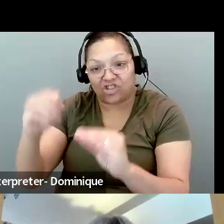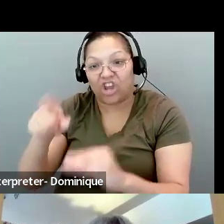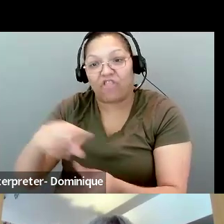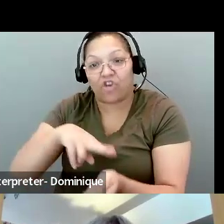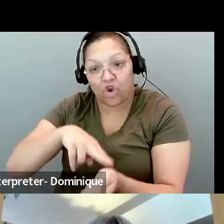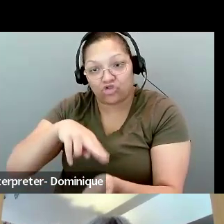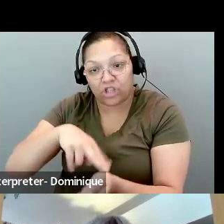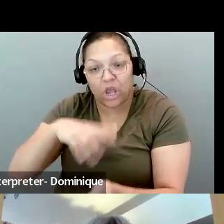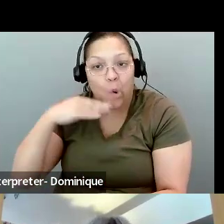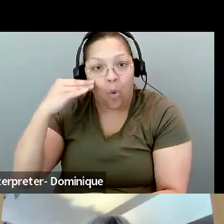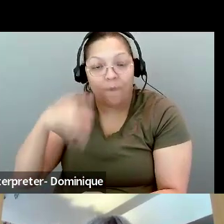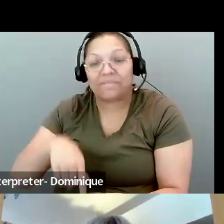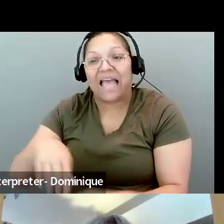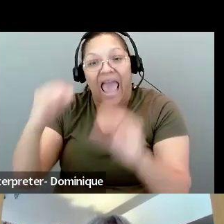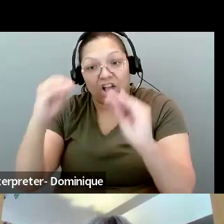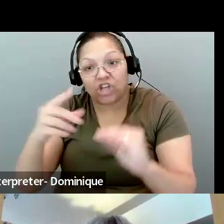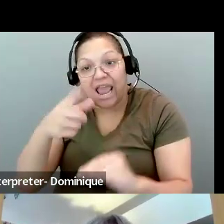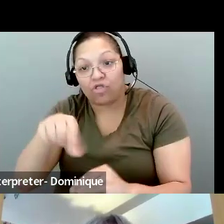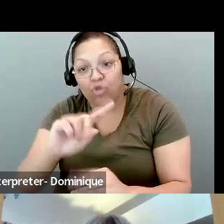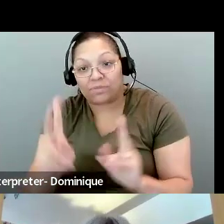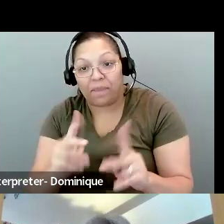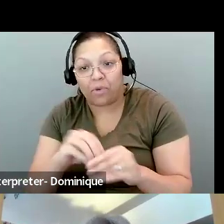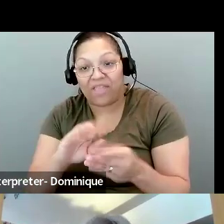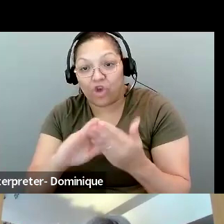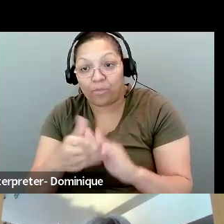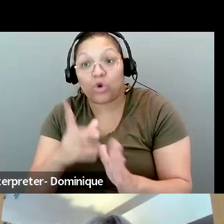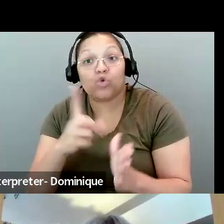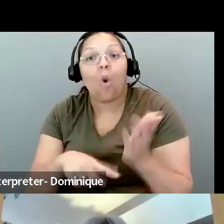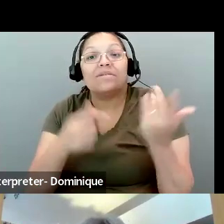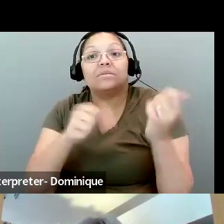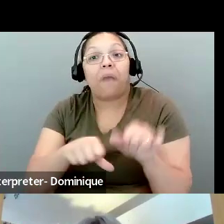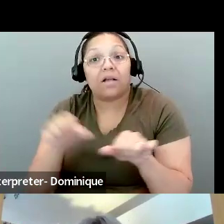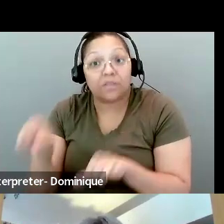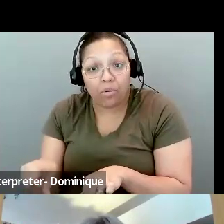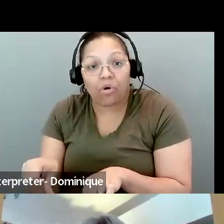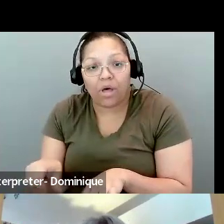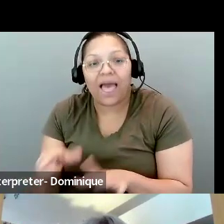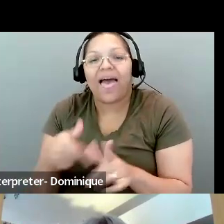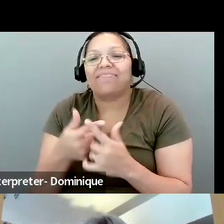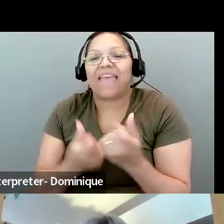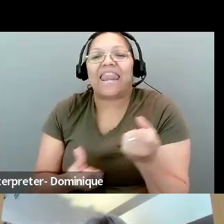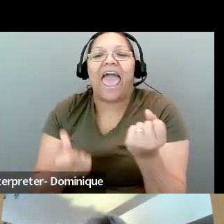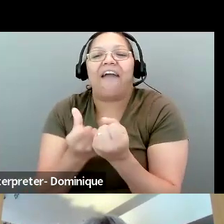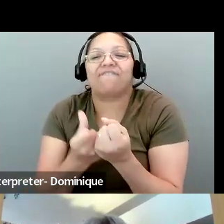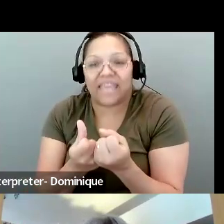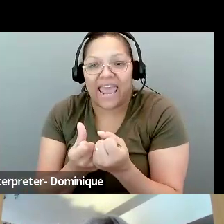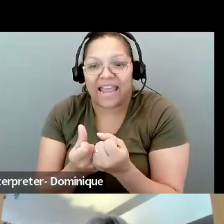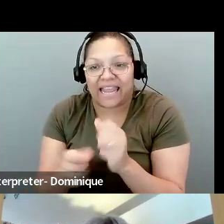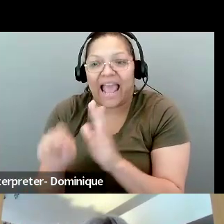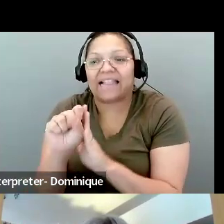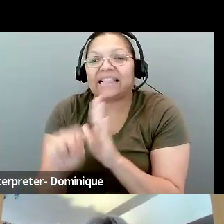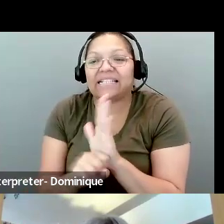educating people in those communities about what's possible, and then advocating at the state level,